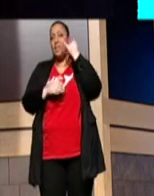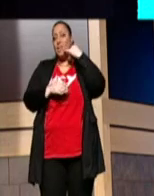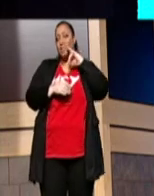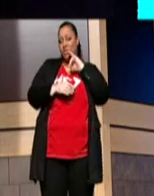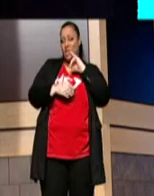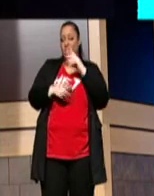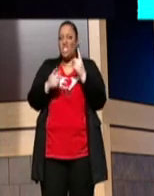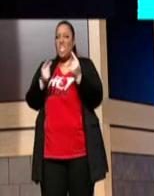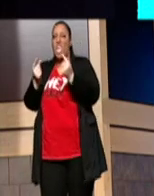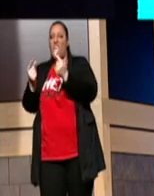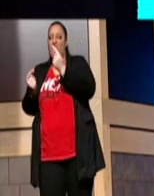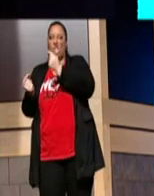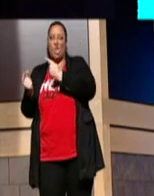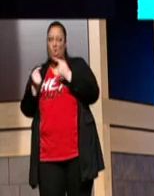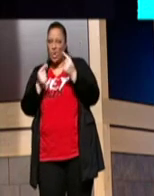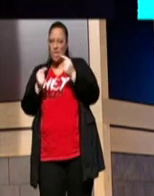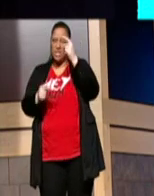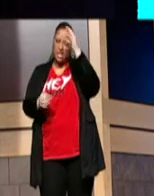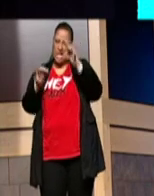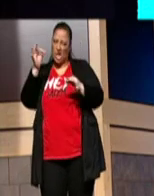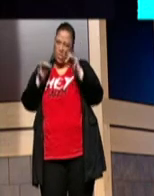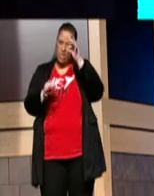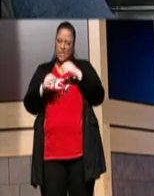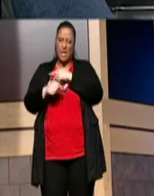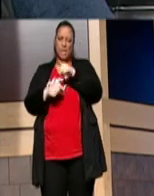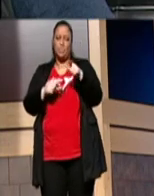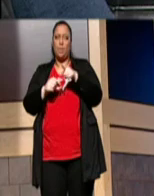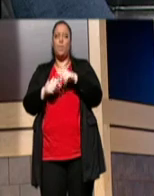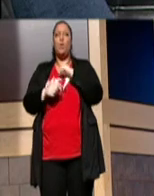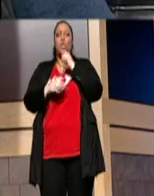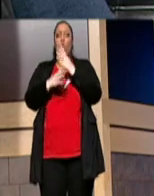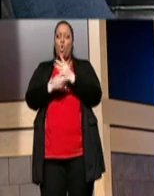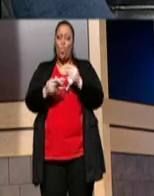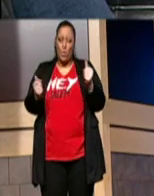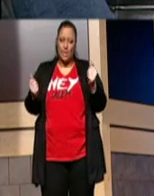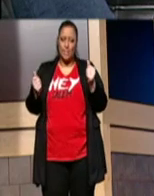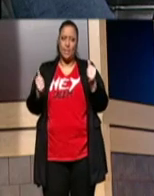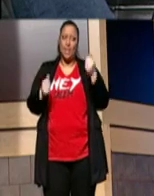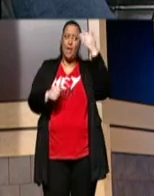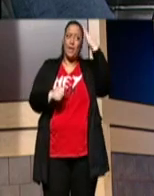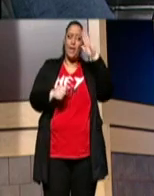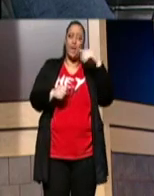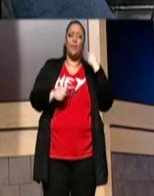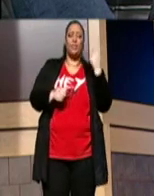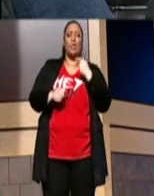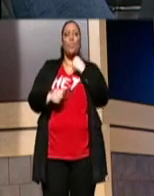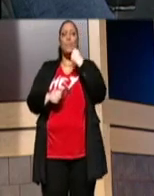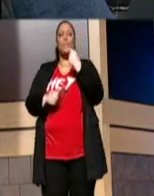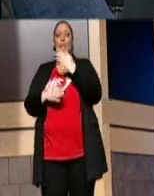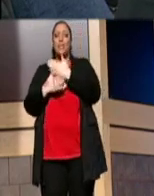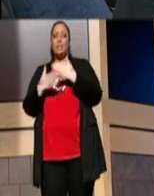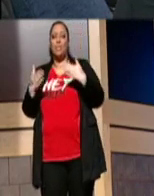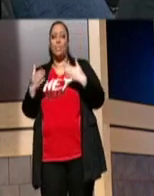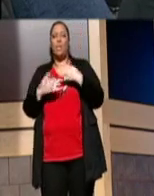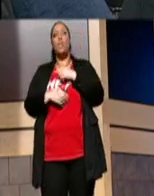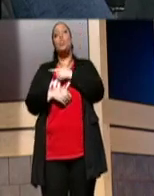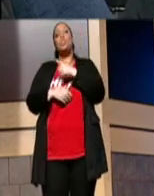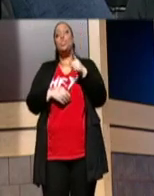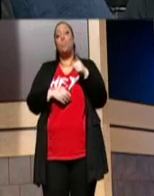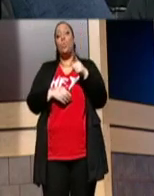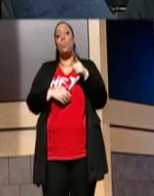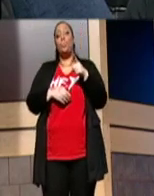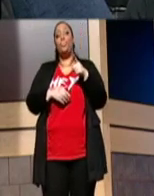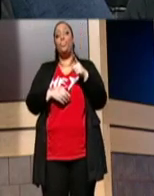learn to work together. I mean, God never wastes anything. Ain't nothing wasted. So God is always saying something. Yes. And so those of you